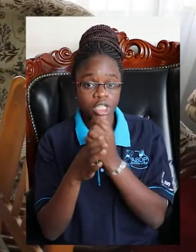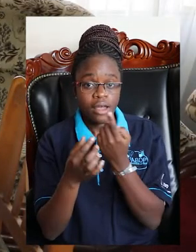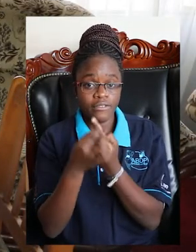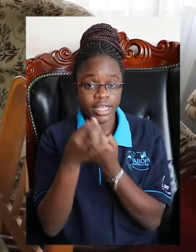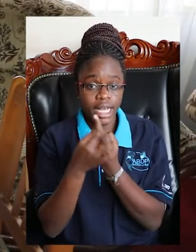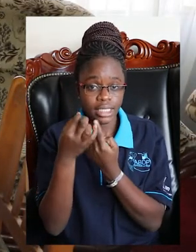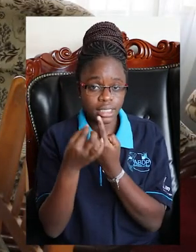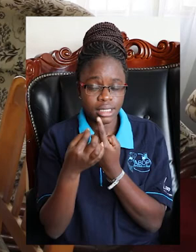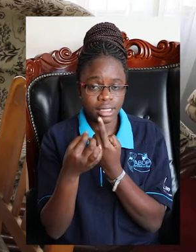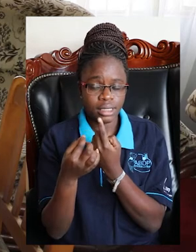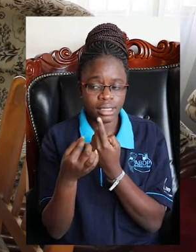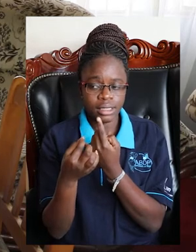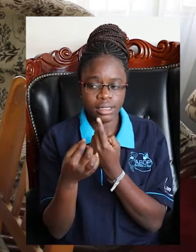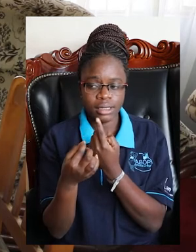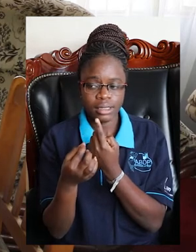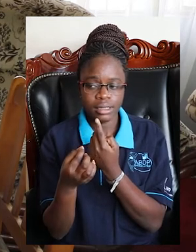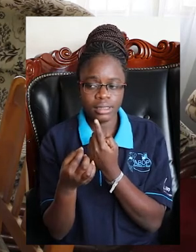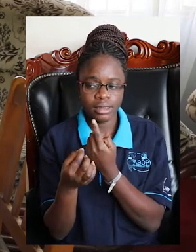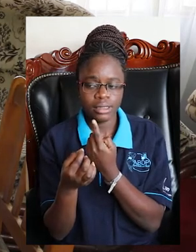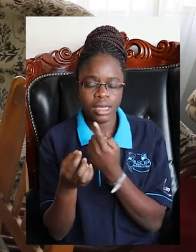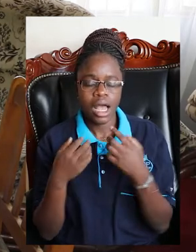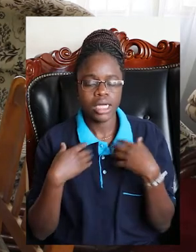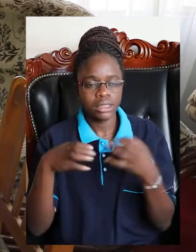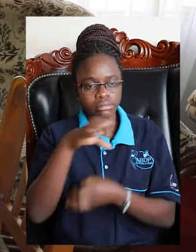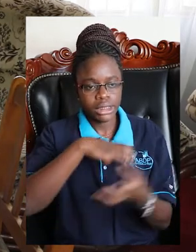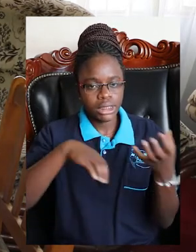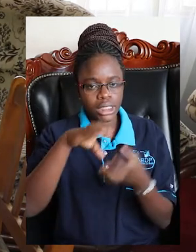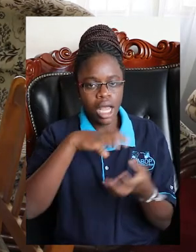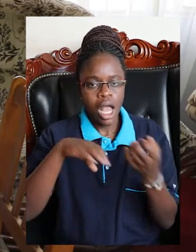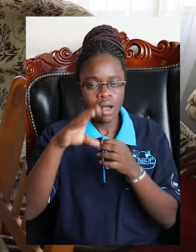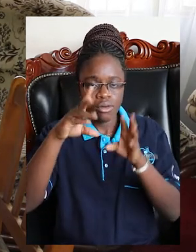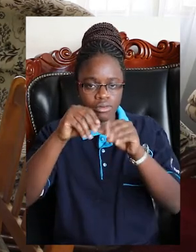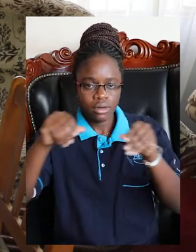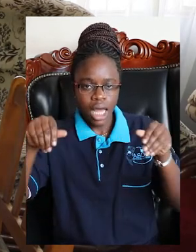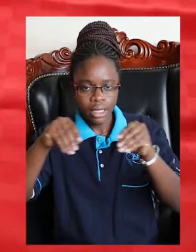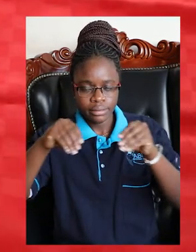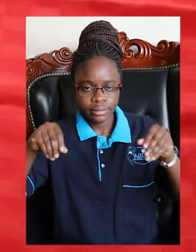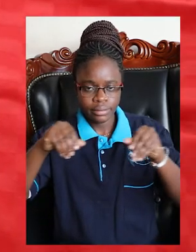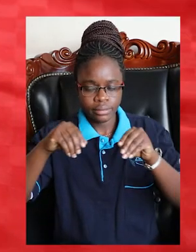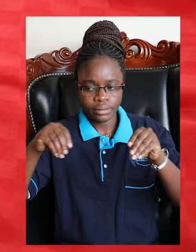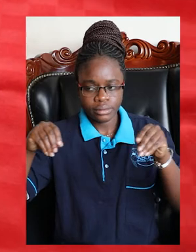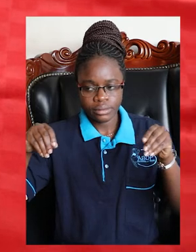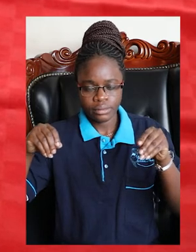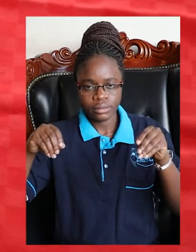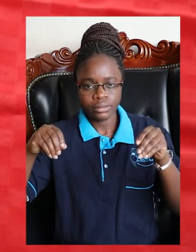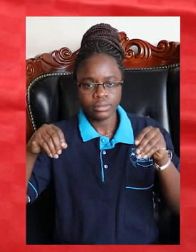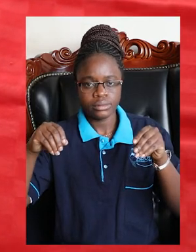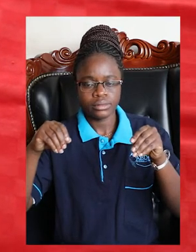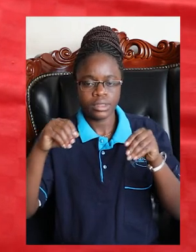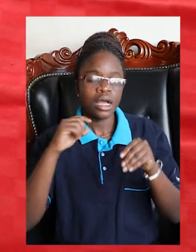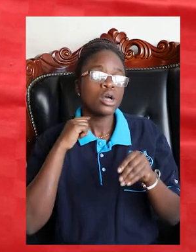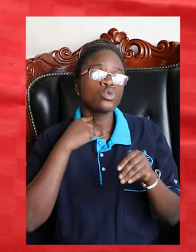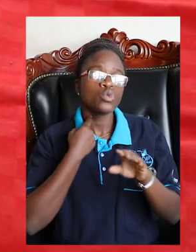from fish itself, and then we've made a mixture of wheat flour